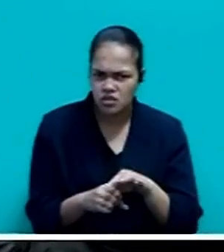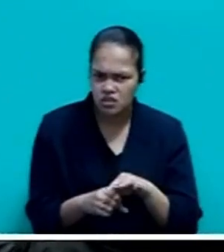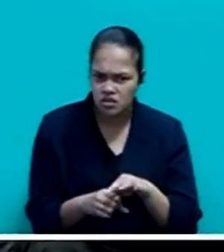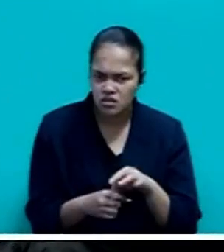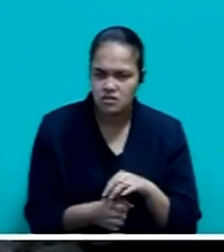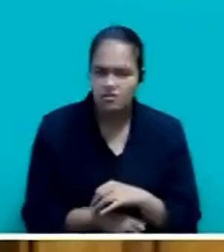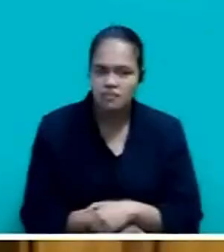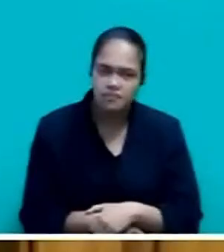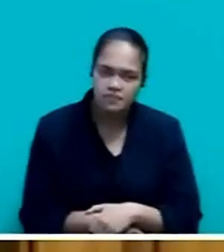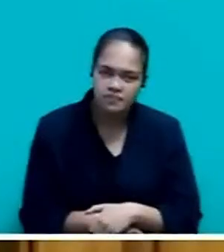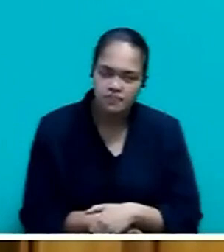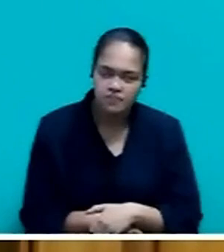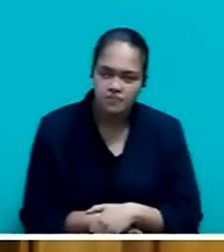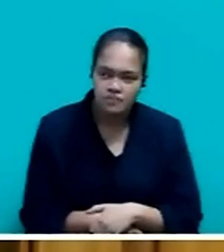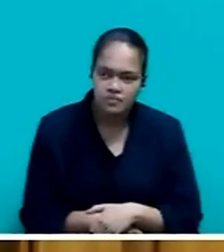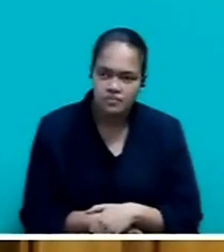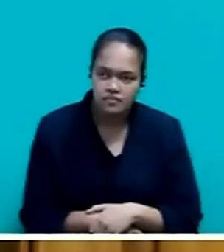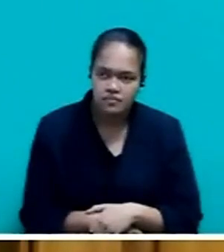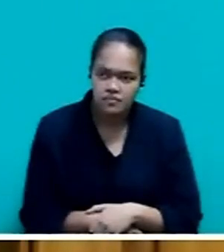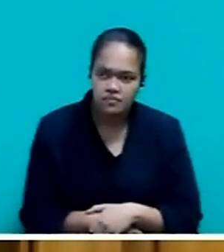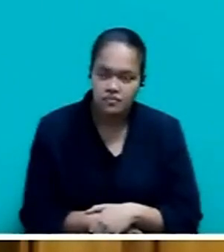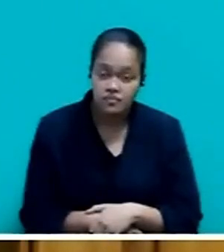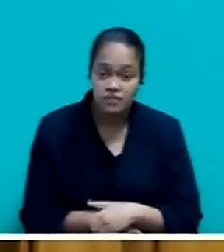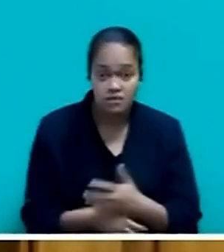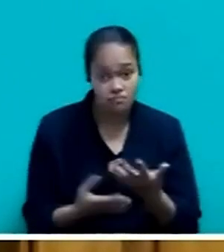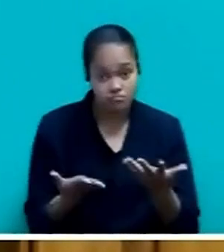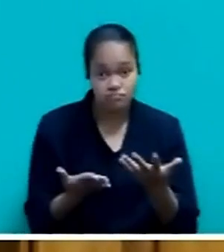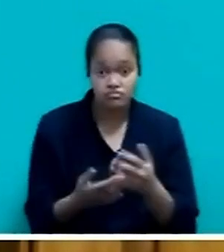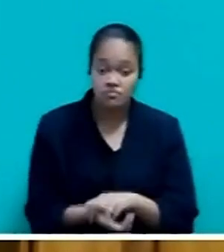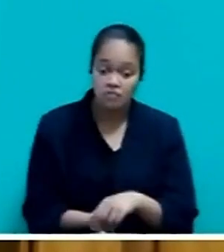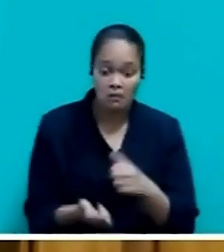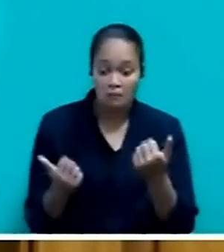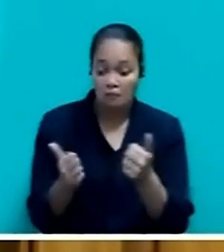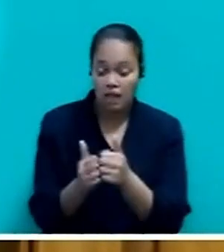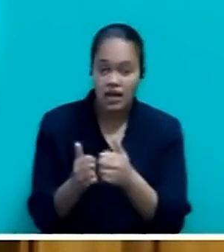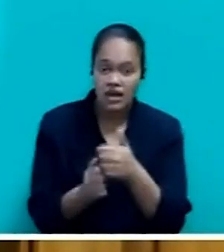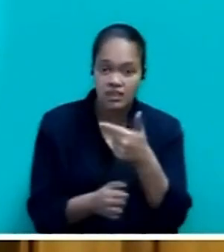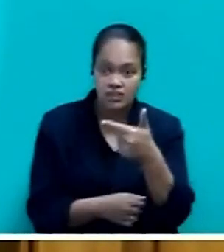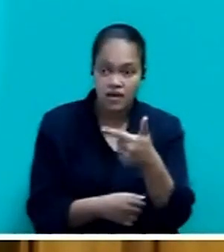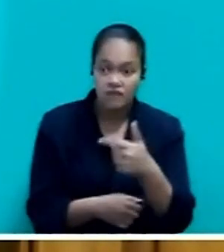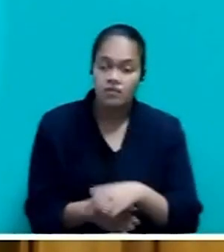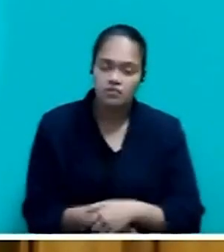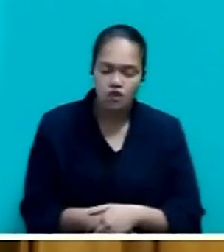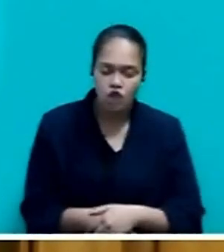the ayes have it, and therefore the motion is agreed to.